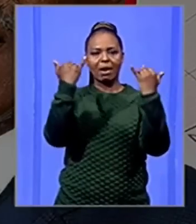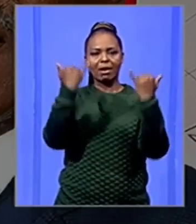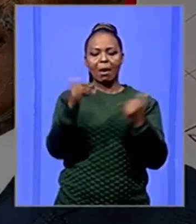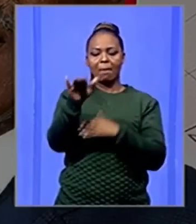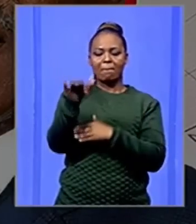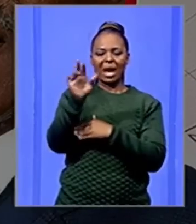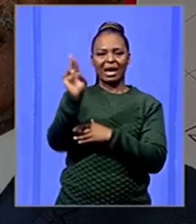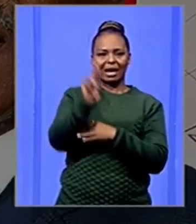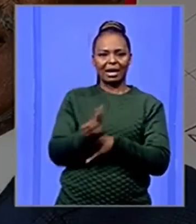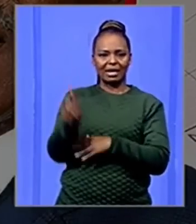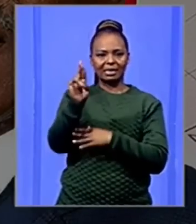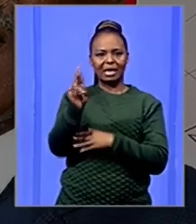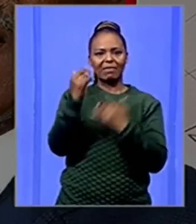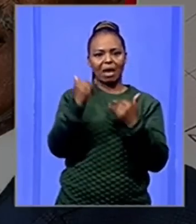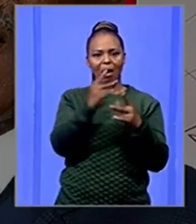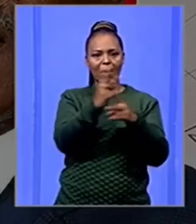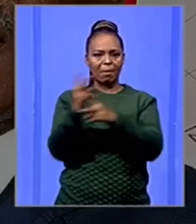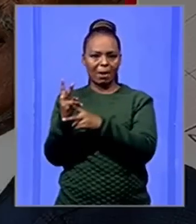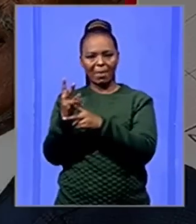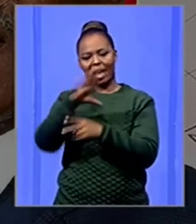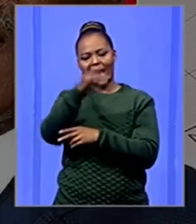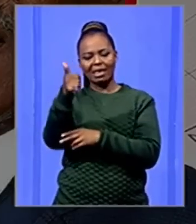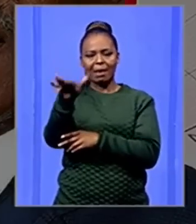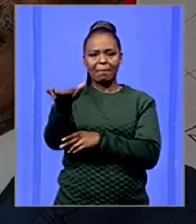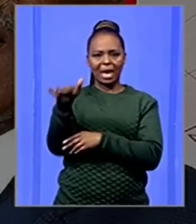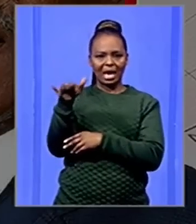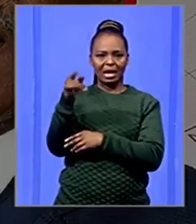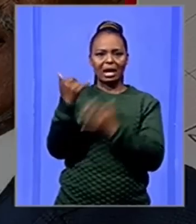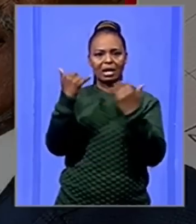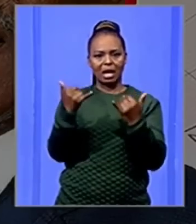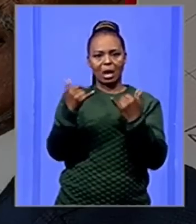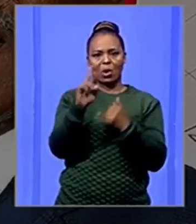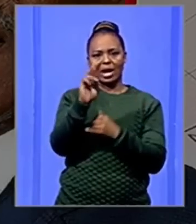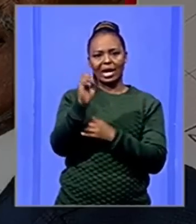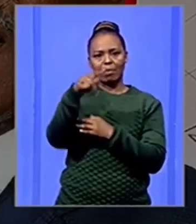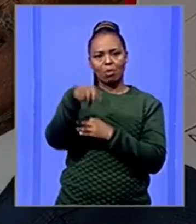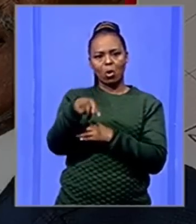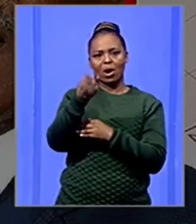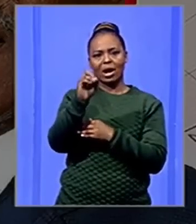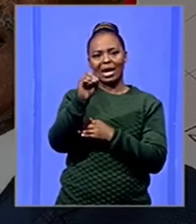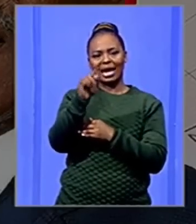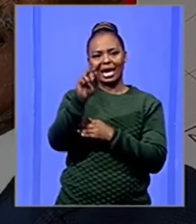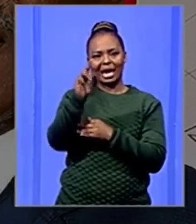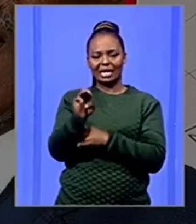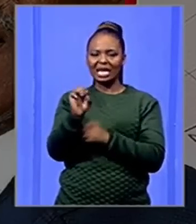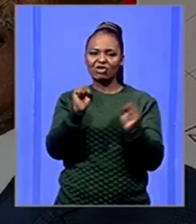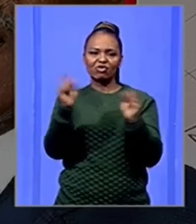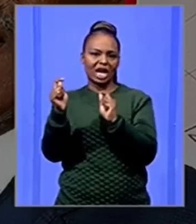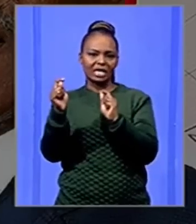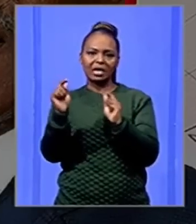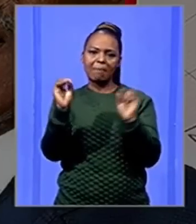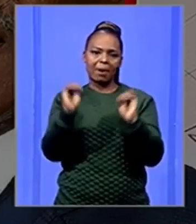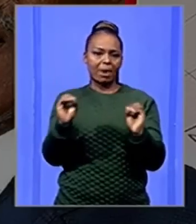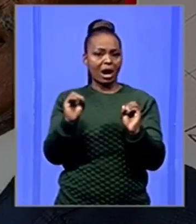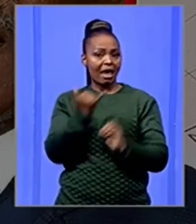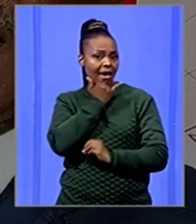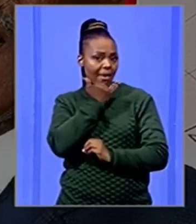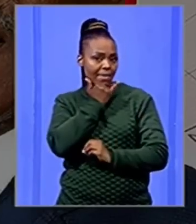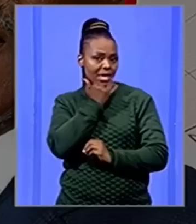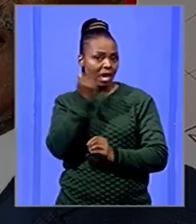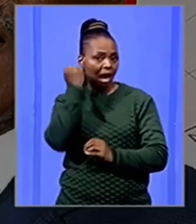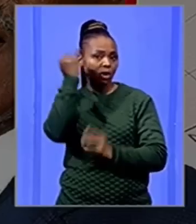banka ya bogareng se ya dimang dibanka tse dingwe madi ka sona kana repo rate ga se a fetoga. A o itumeletse tshwetso eno